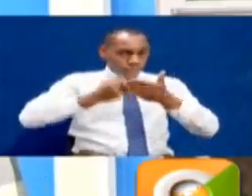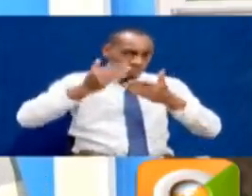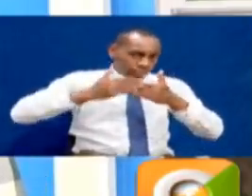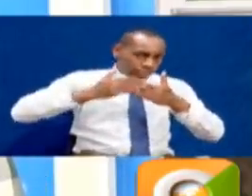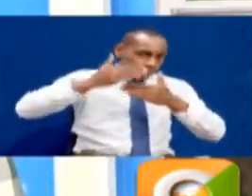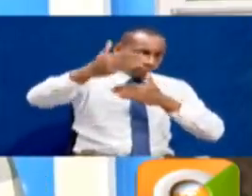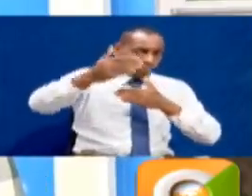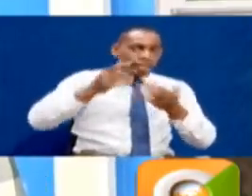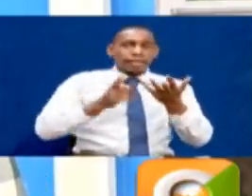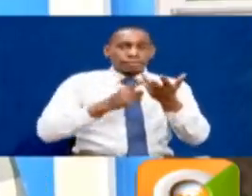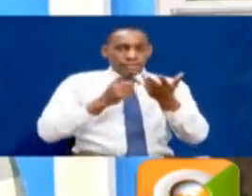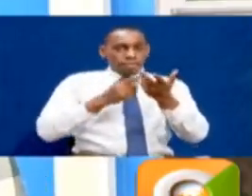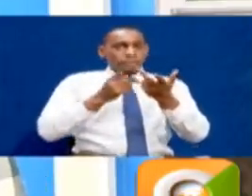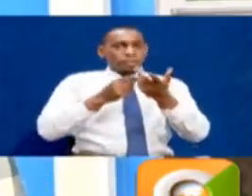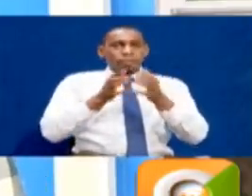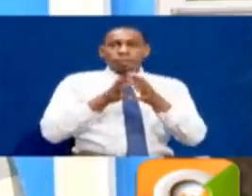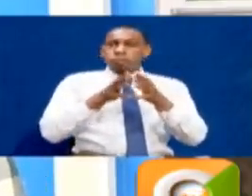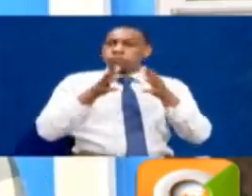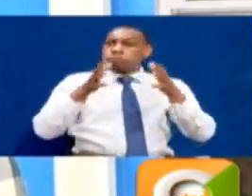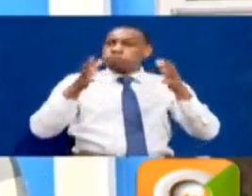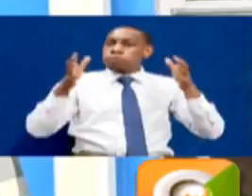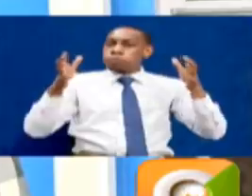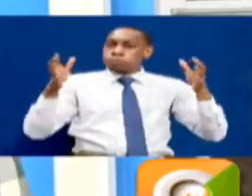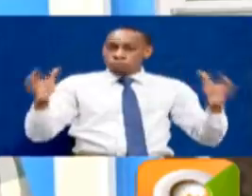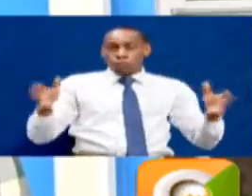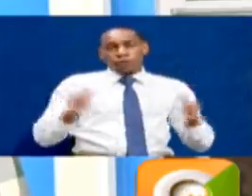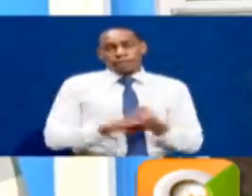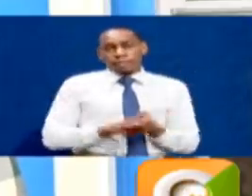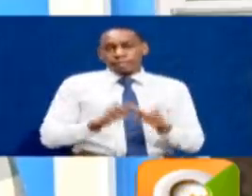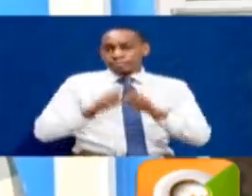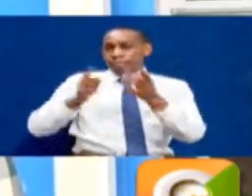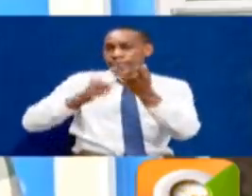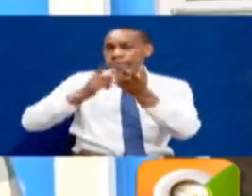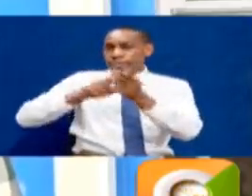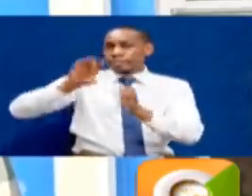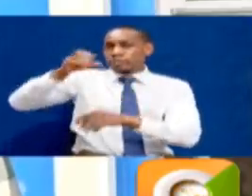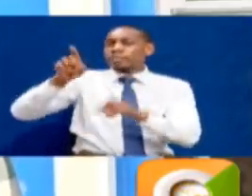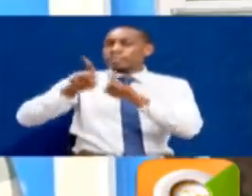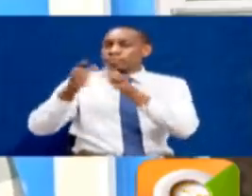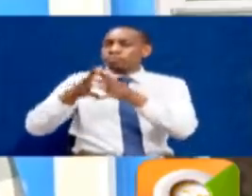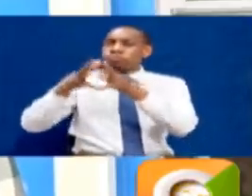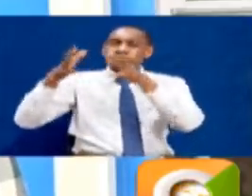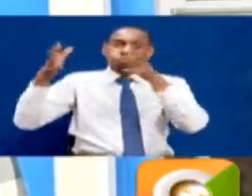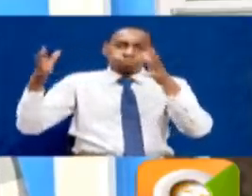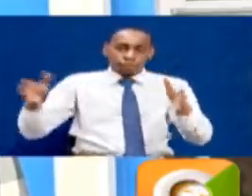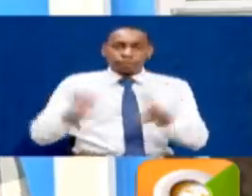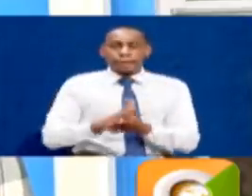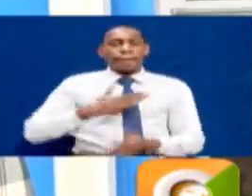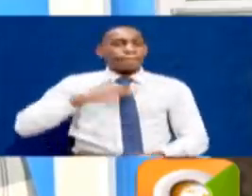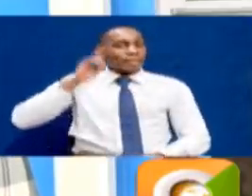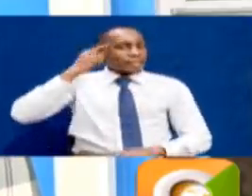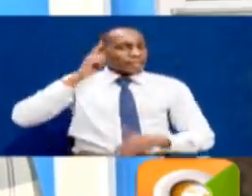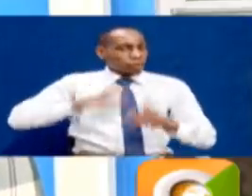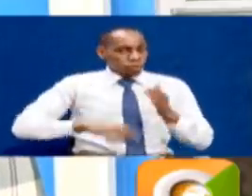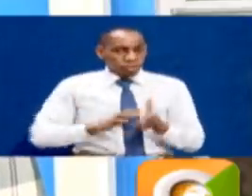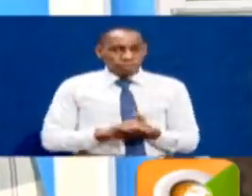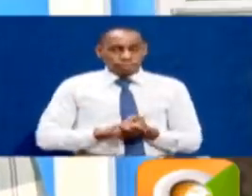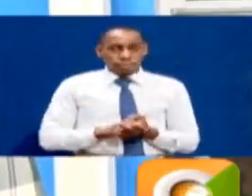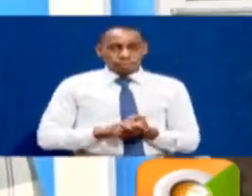these numbers surely will rise. And therefore, the numbers in the counties will rise. I think